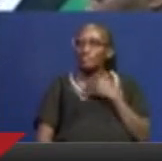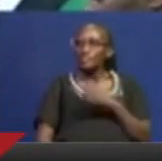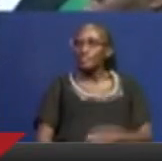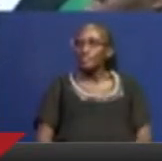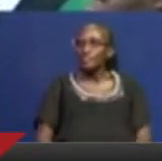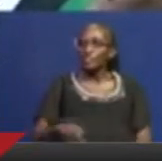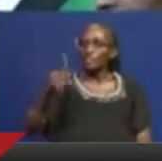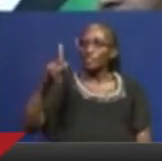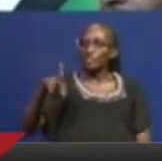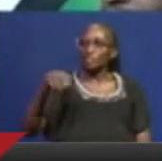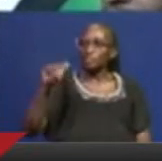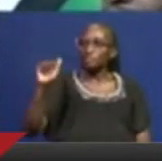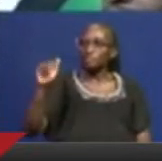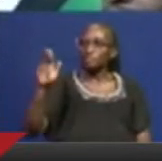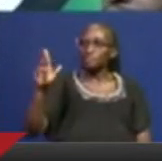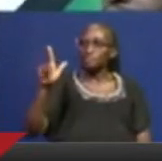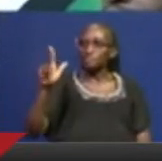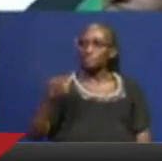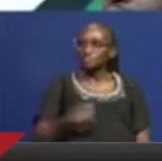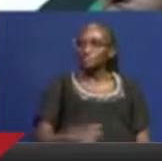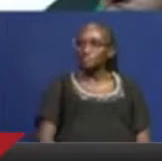Kaloleni Paul Katana.